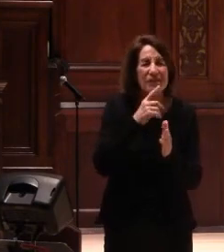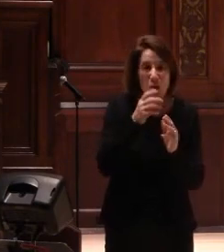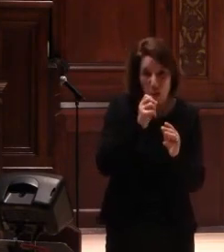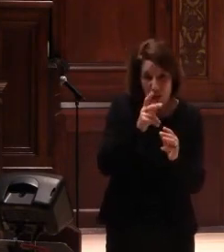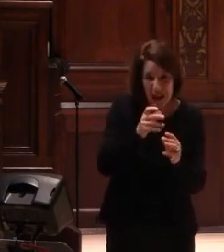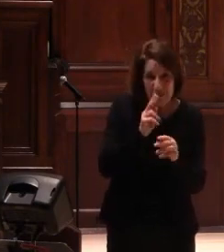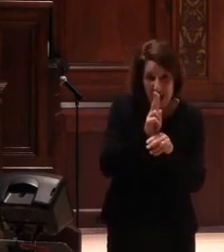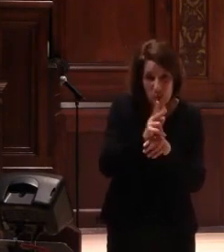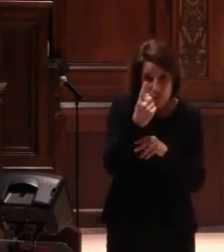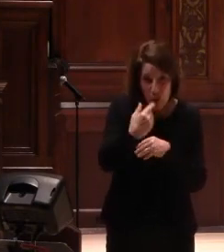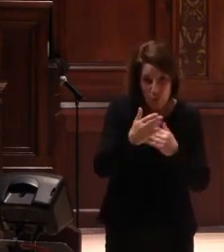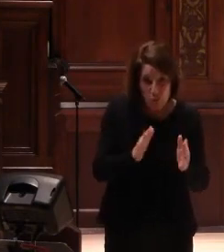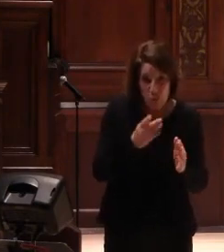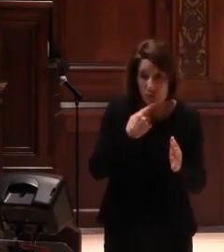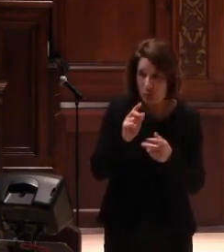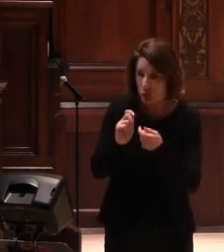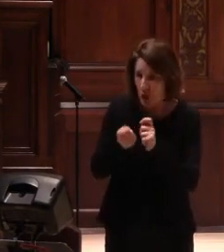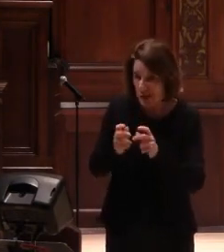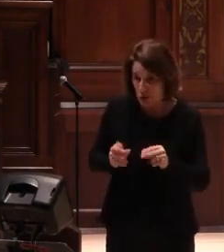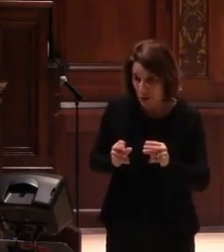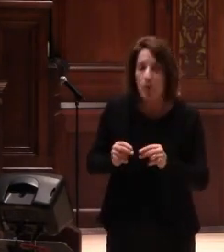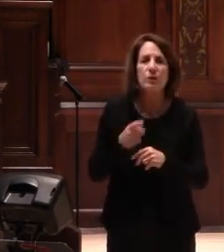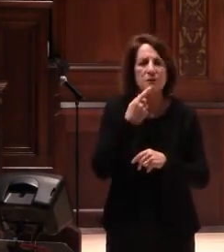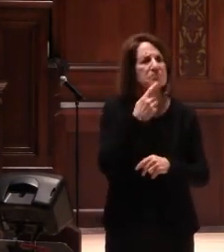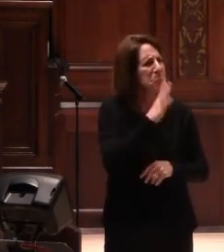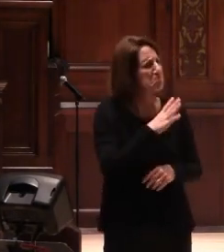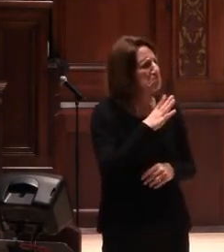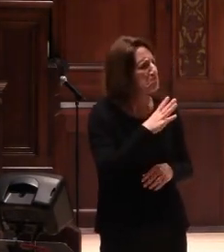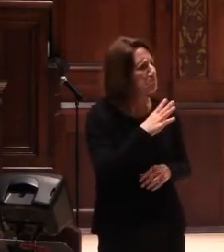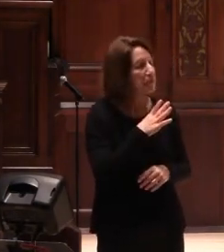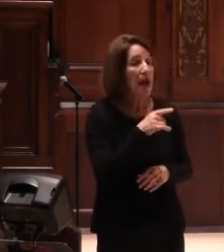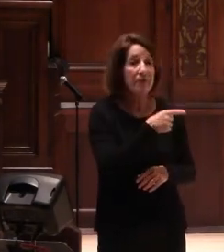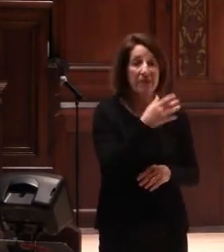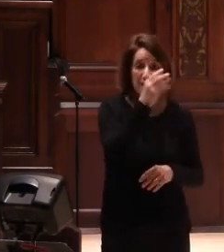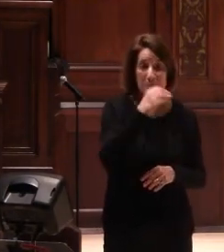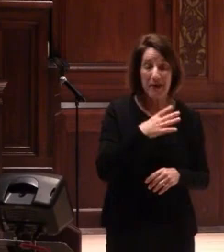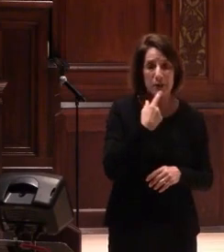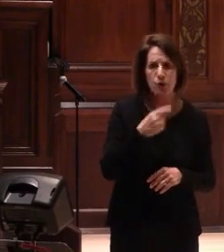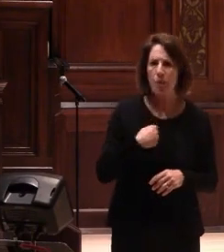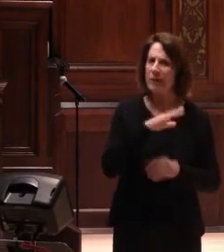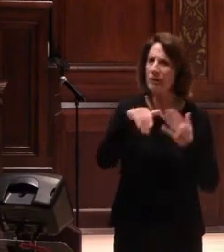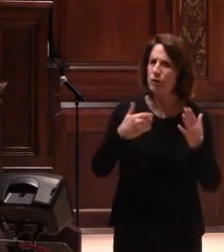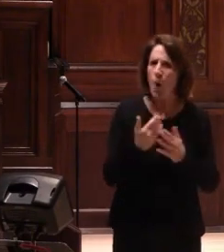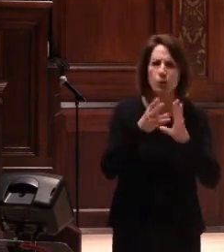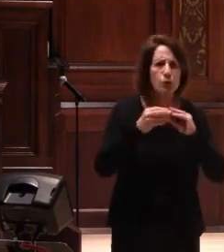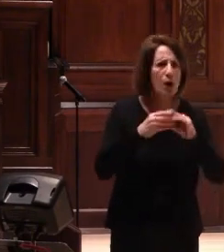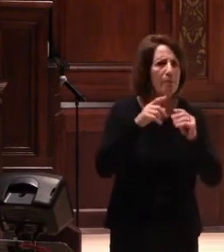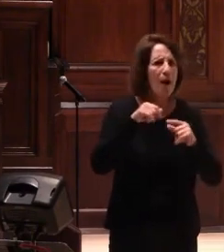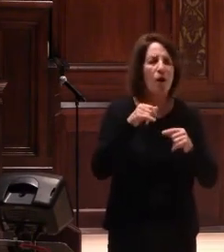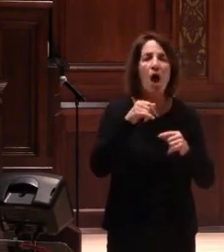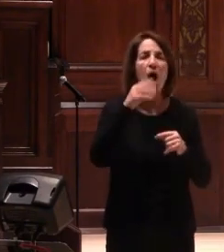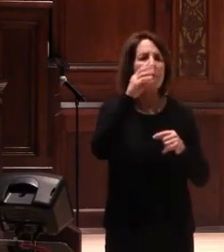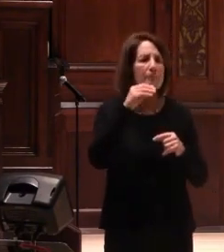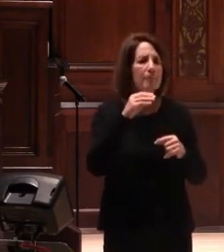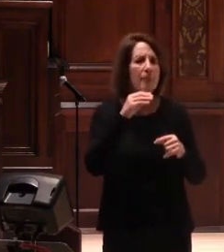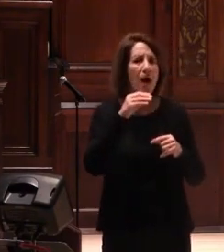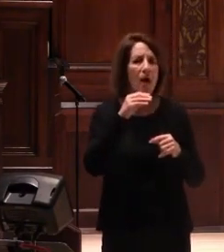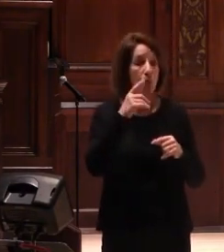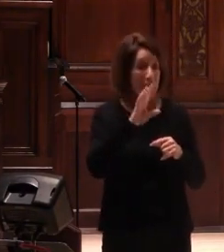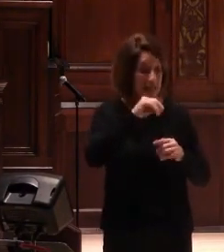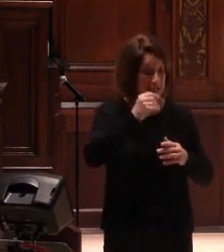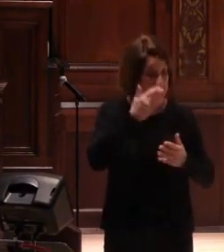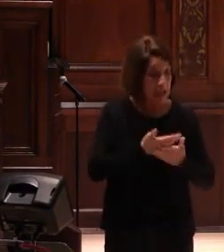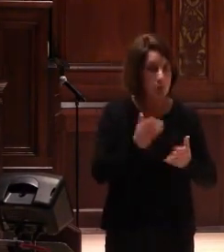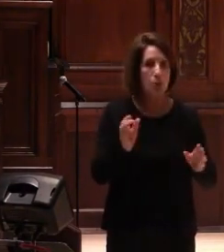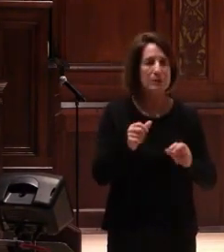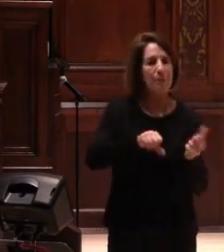to change her diaper, and he said, of course. And then he told me this whole story about when his son was baptized here at Spiritus. And during the